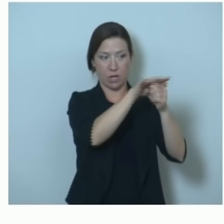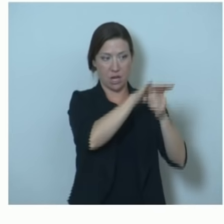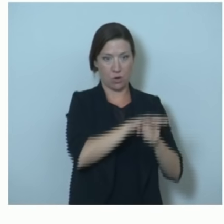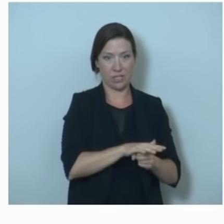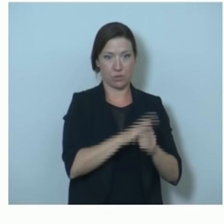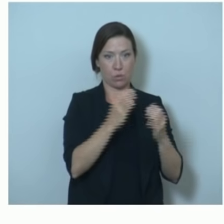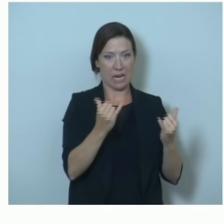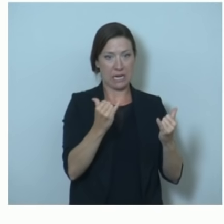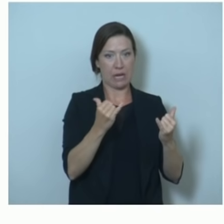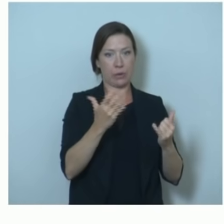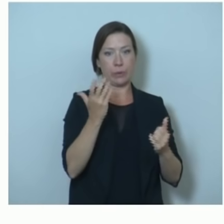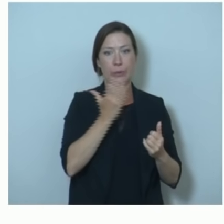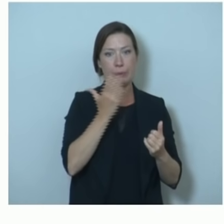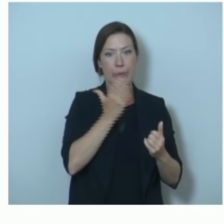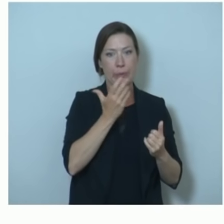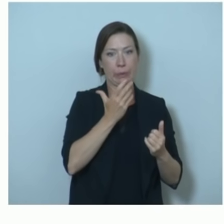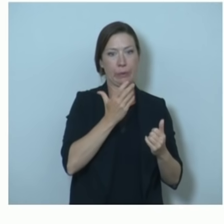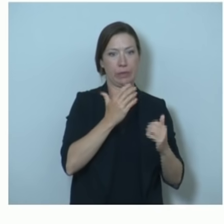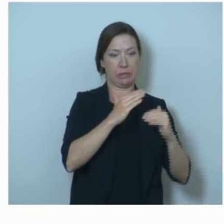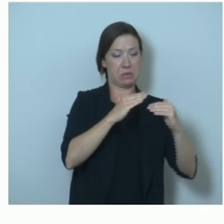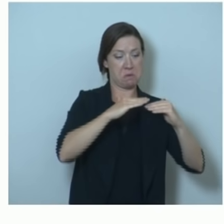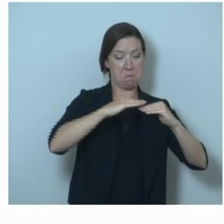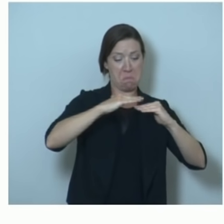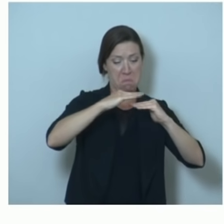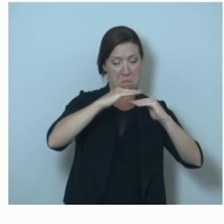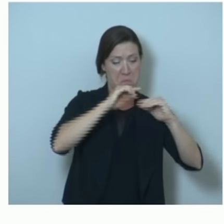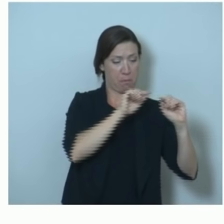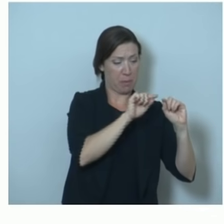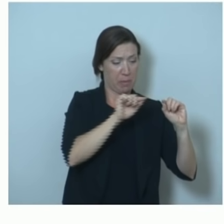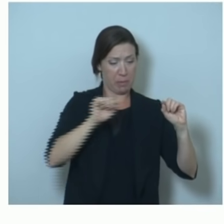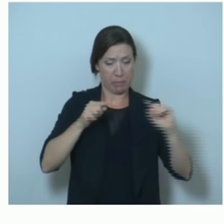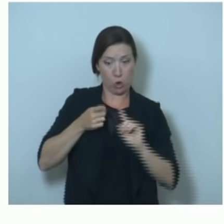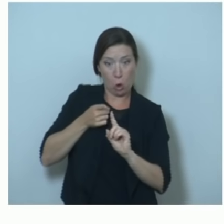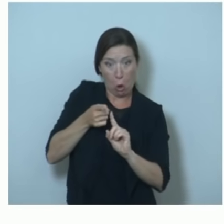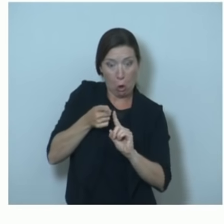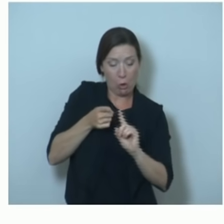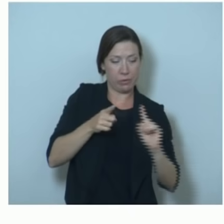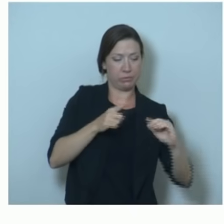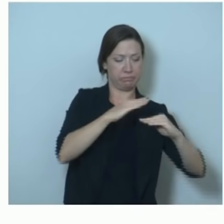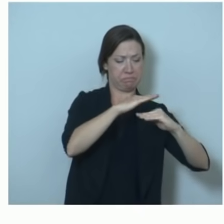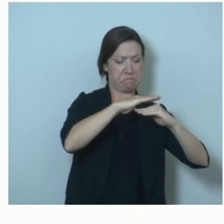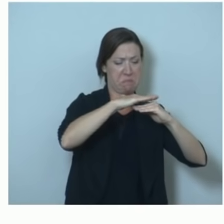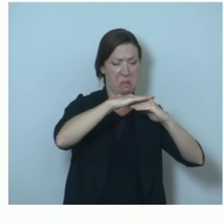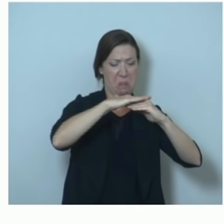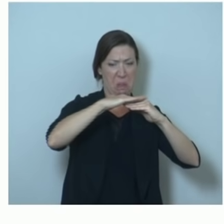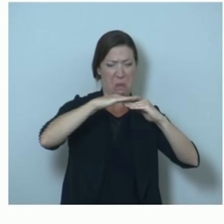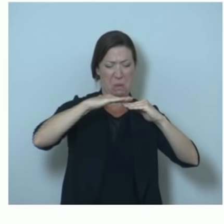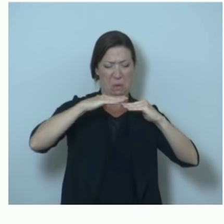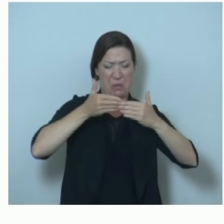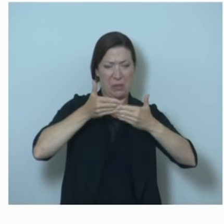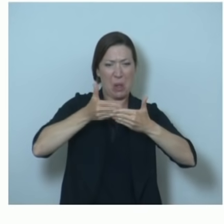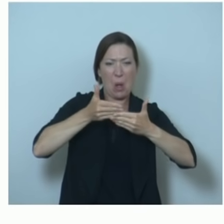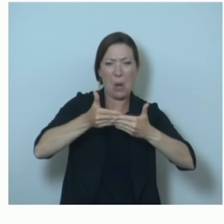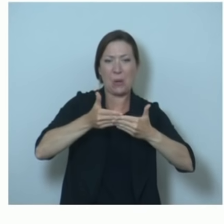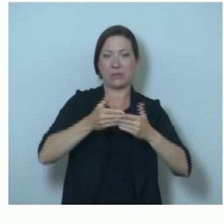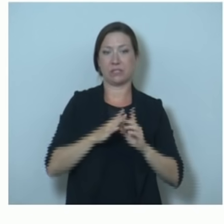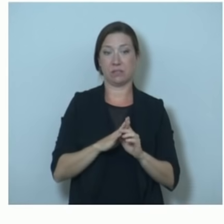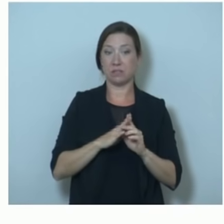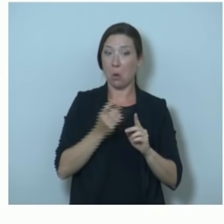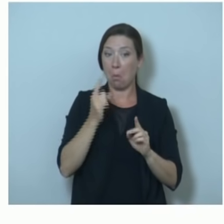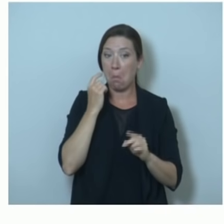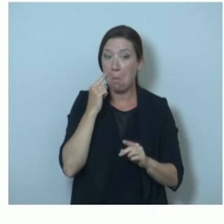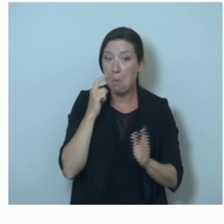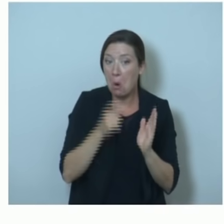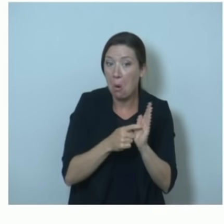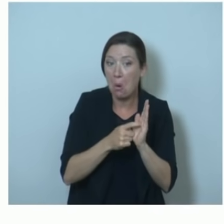that line. The Northwest region is the top line, but the rate of spread is coming down a little bit, and this is